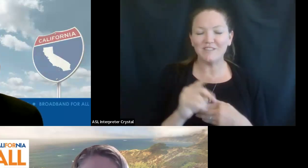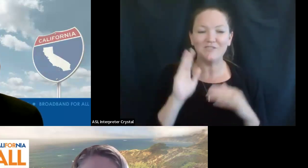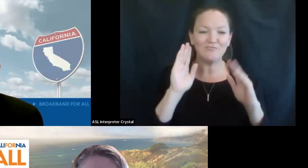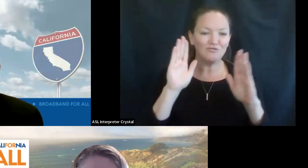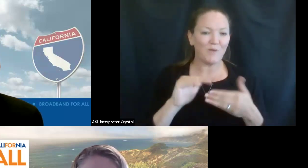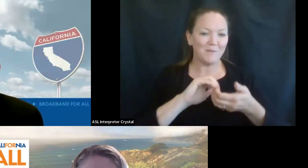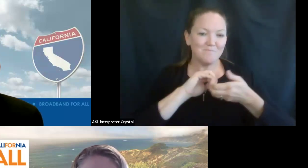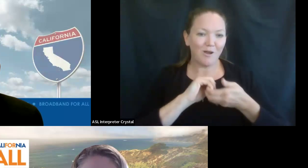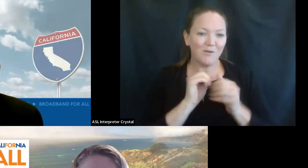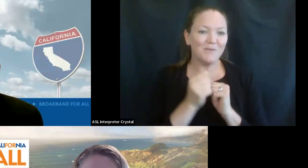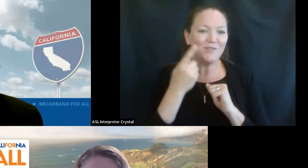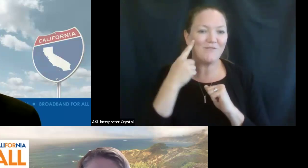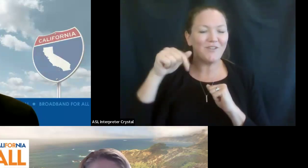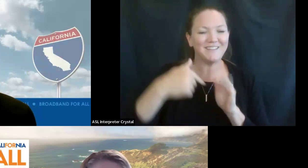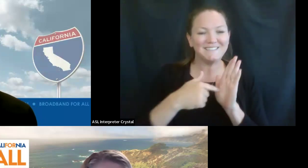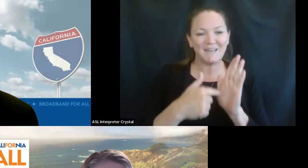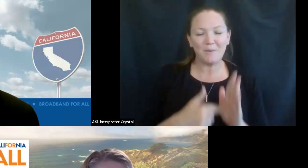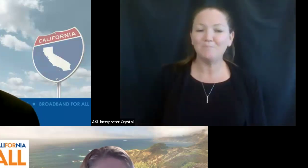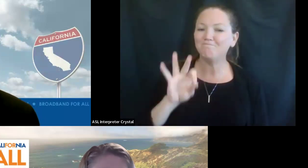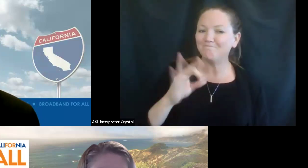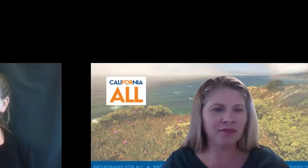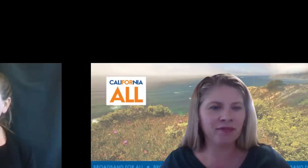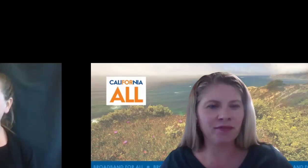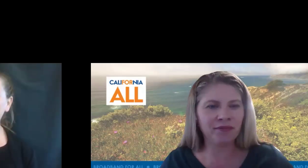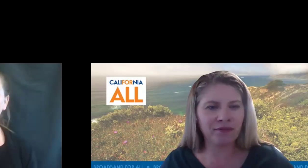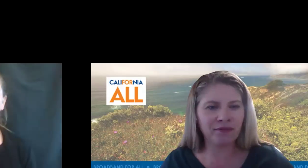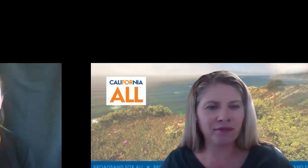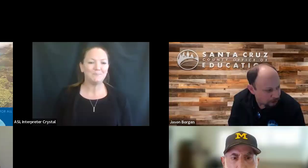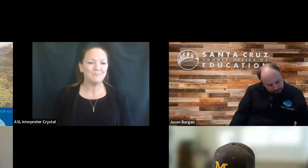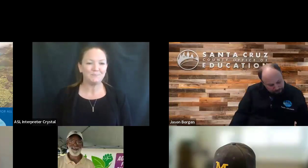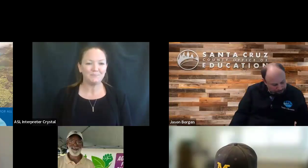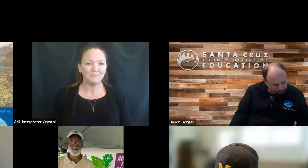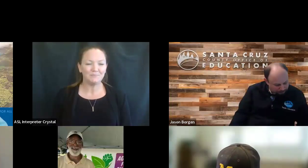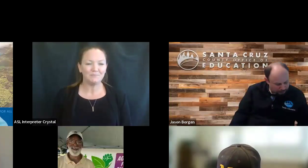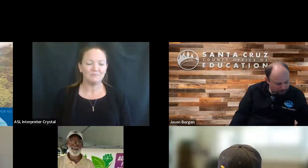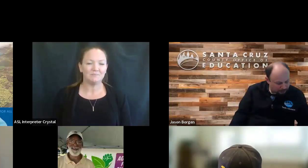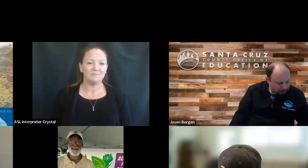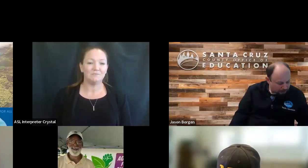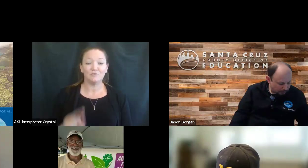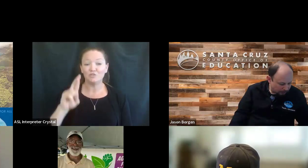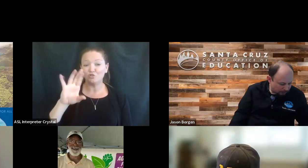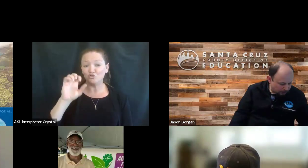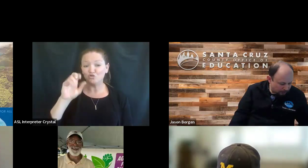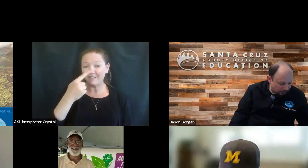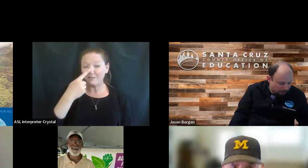to do this demo. thank you. Thanks, everyone. Thanks all. Ricky, can we have the slides back up?